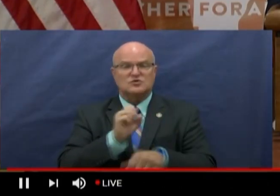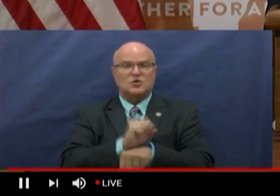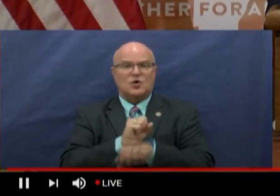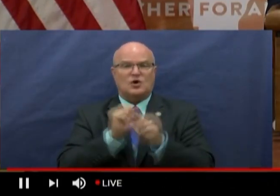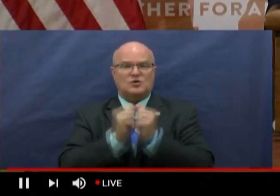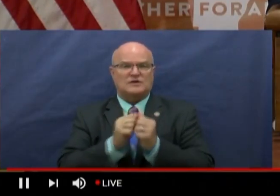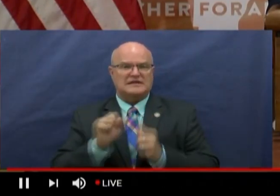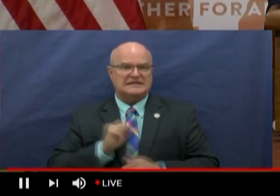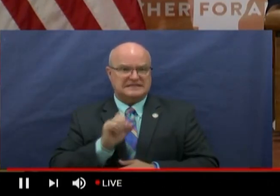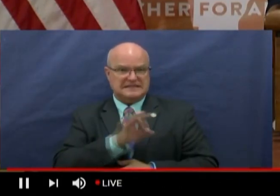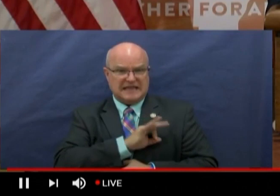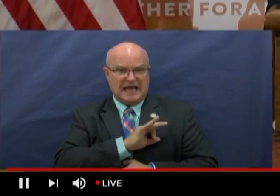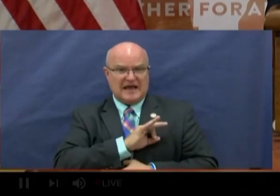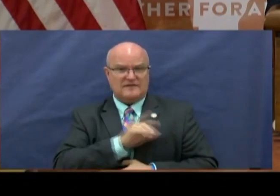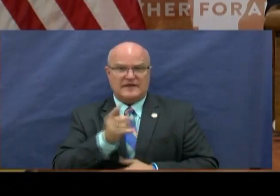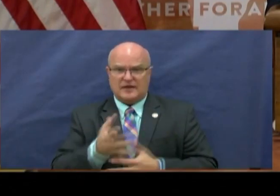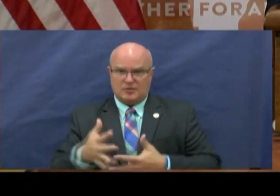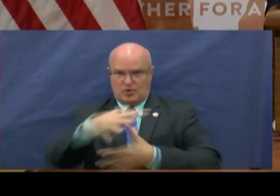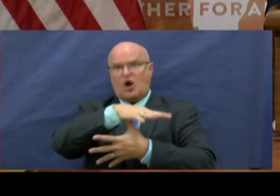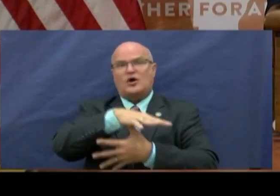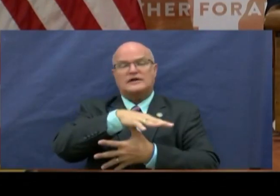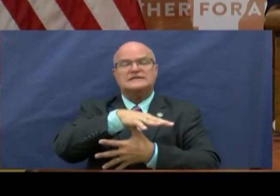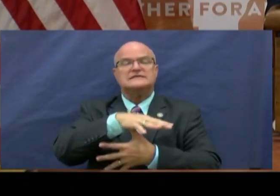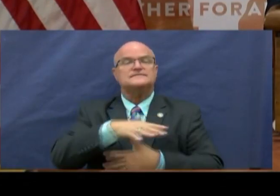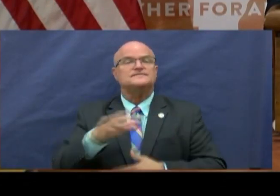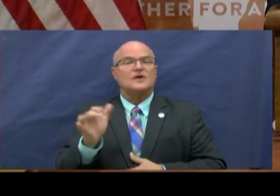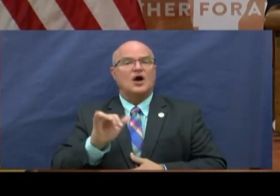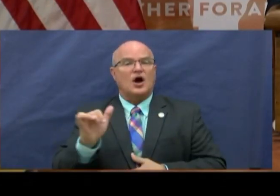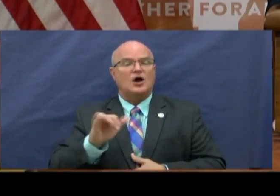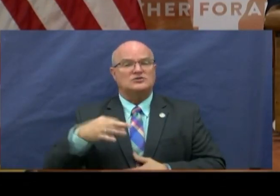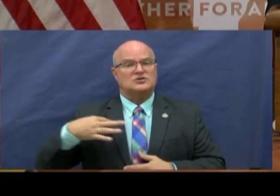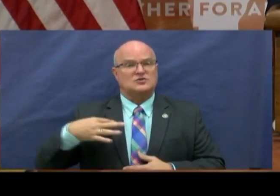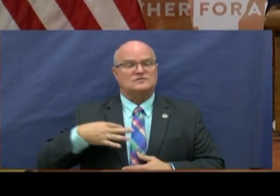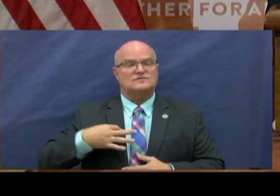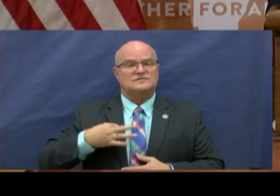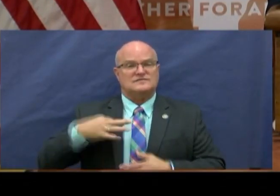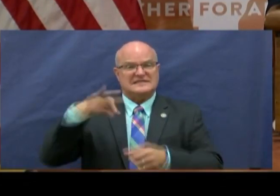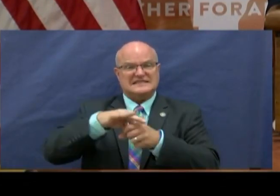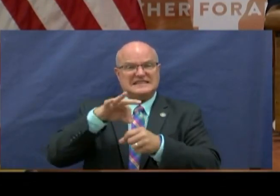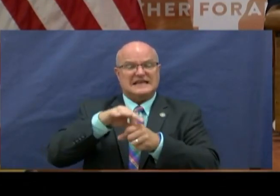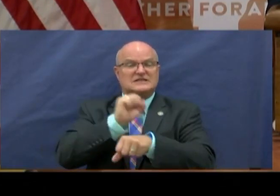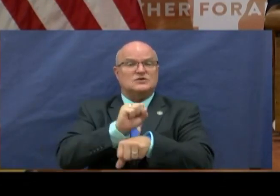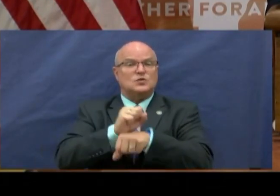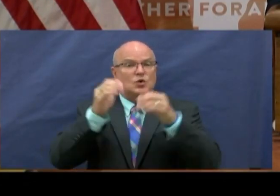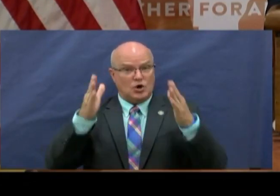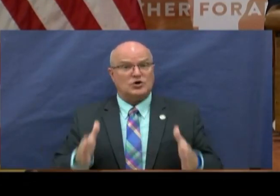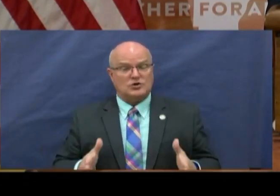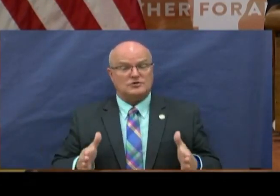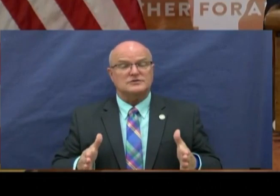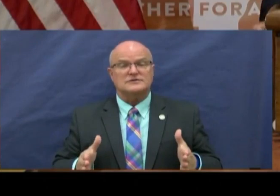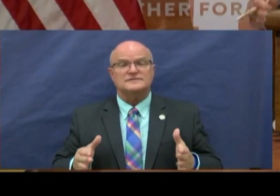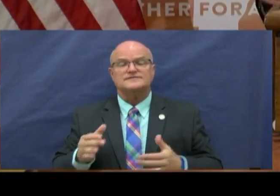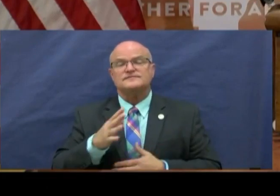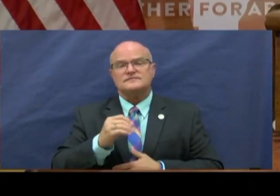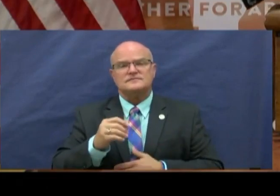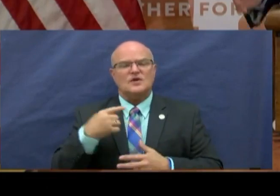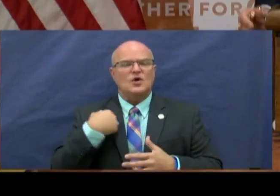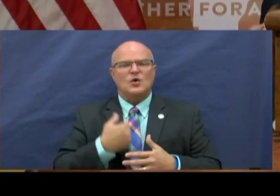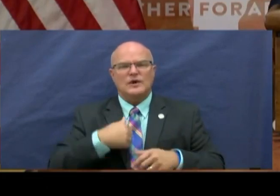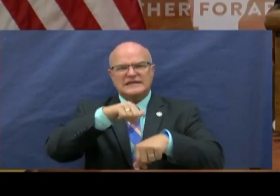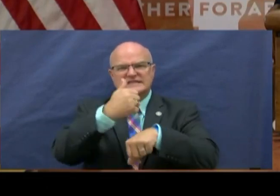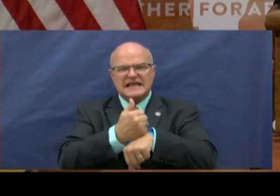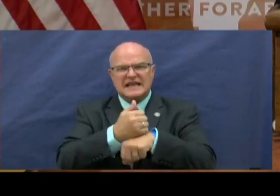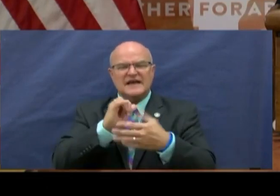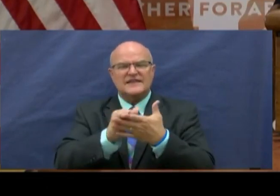staff and their priorities, also our election workers, and so we set out